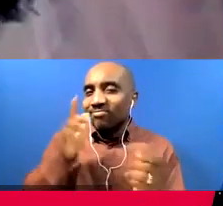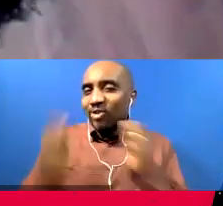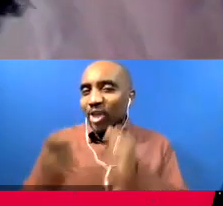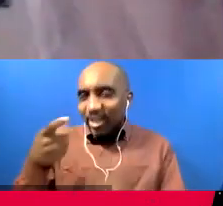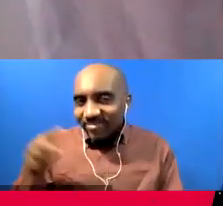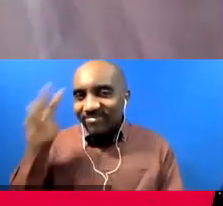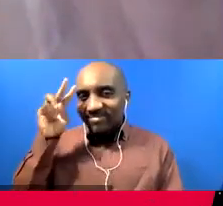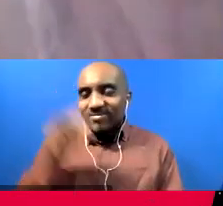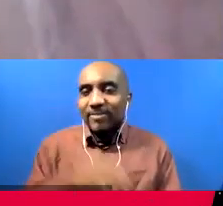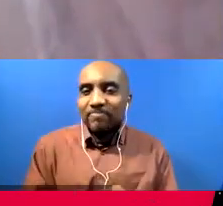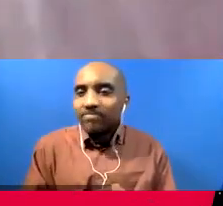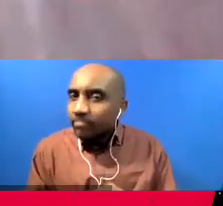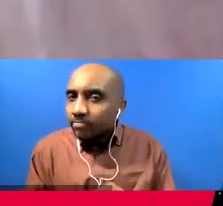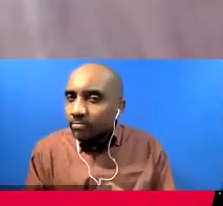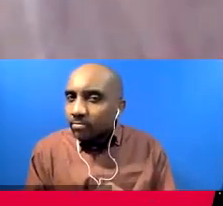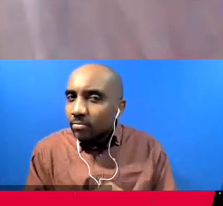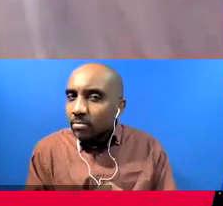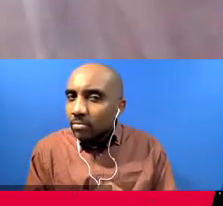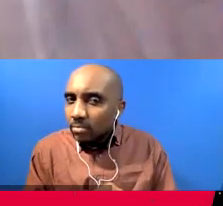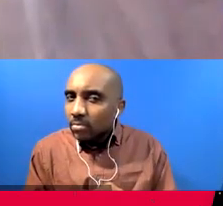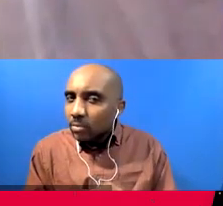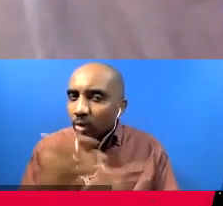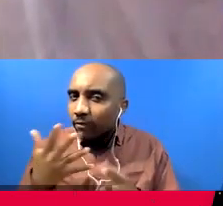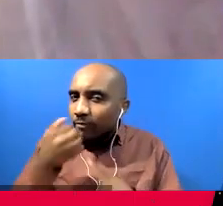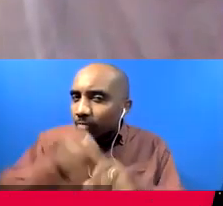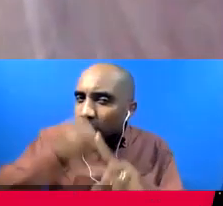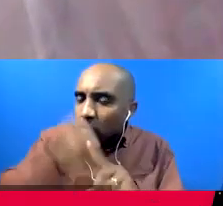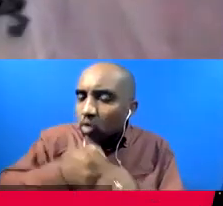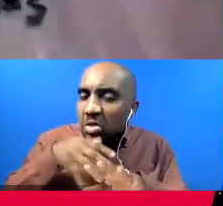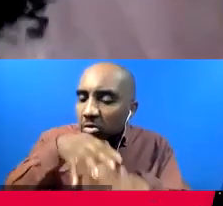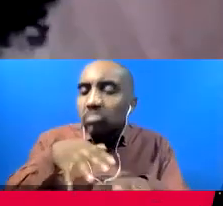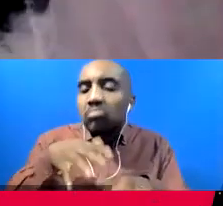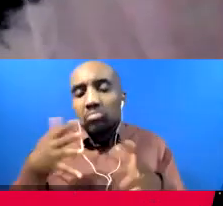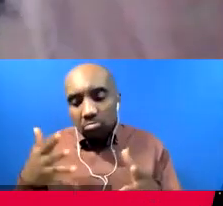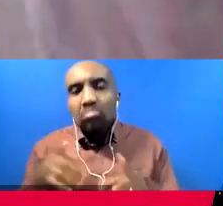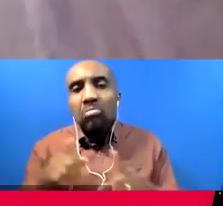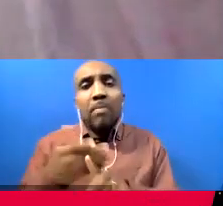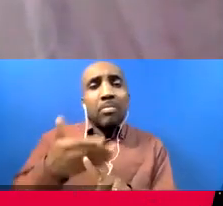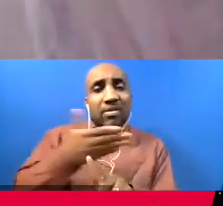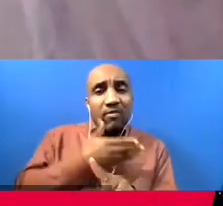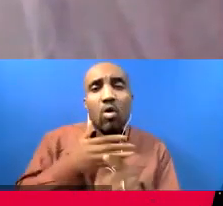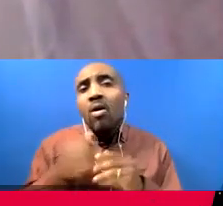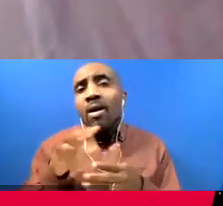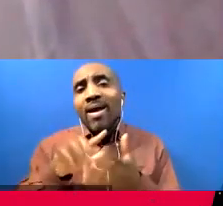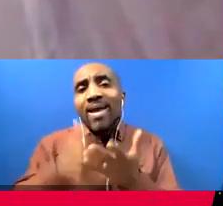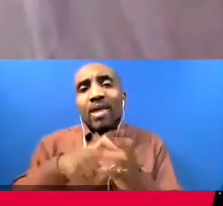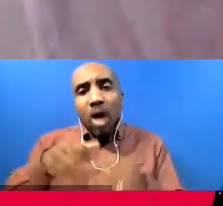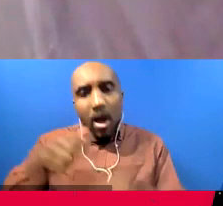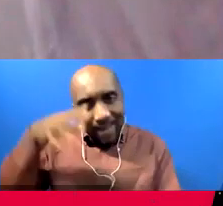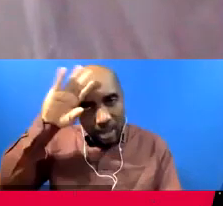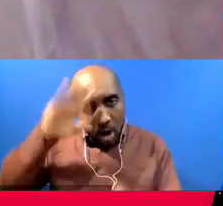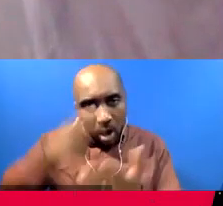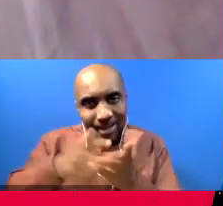to when I did make that shift, right, the anti-freeze movement, but also, you know, things sort of preceding